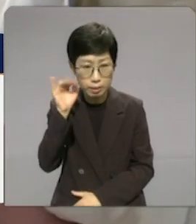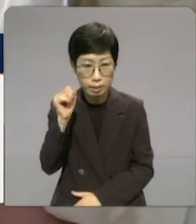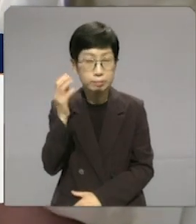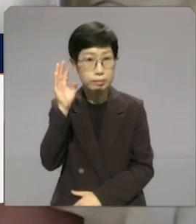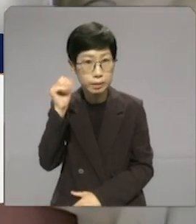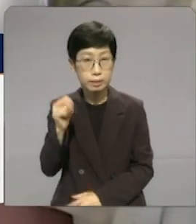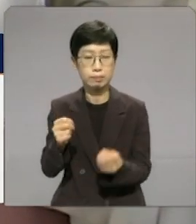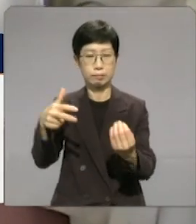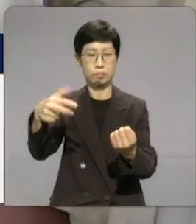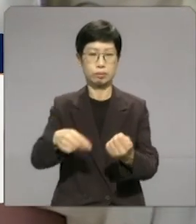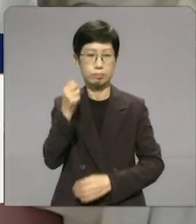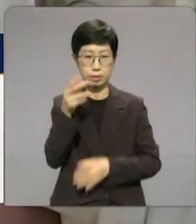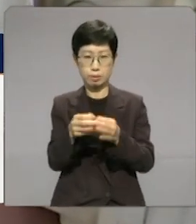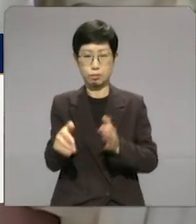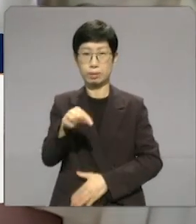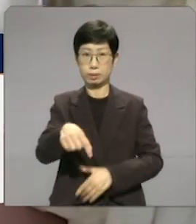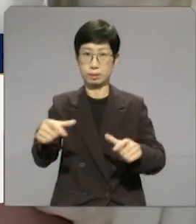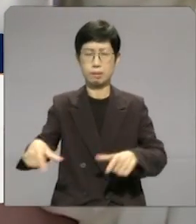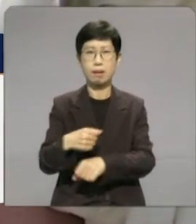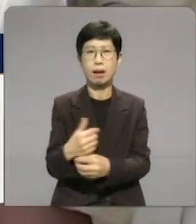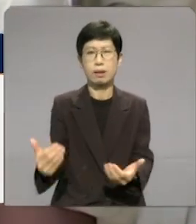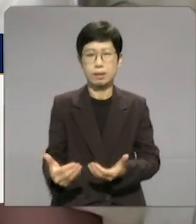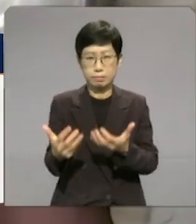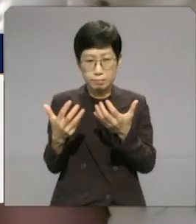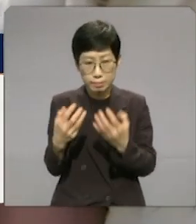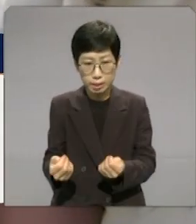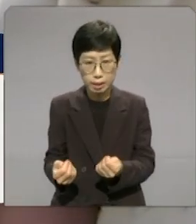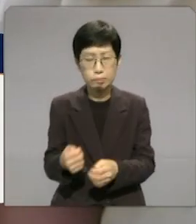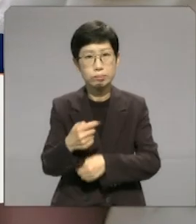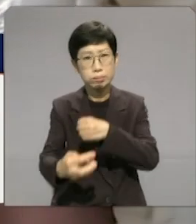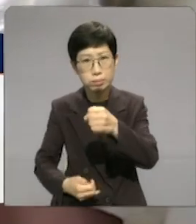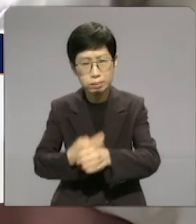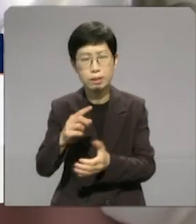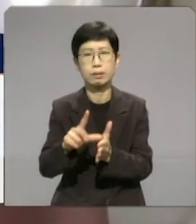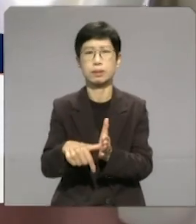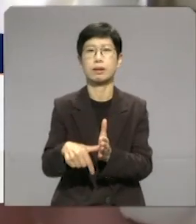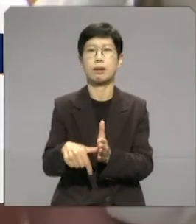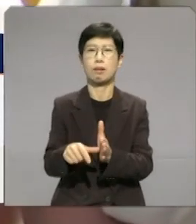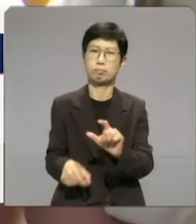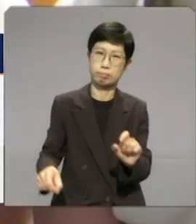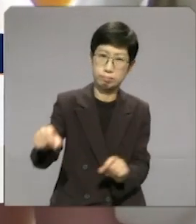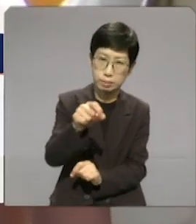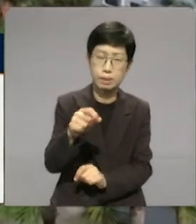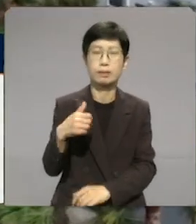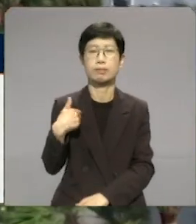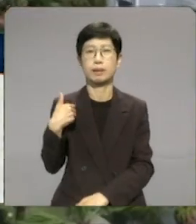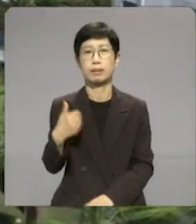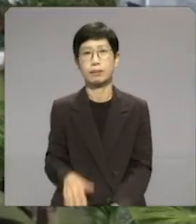in these areas over the next days, weeks, months and unfortunately sometimes these things take